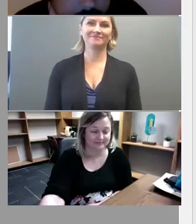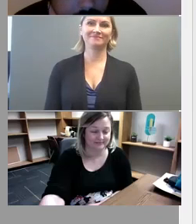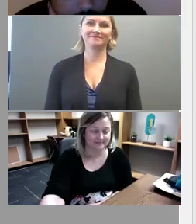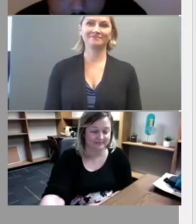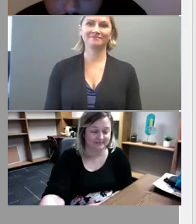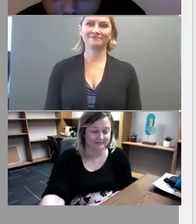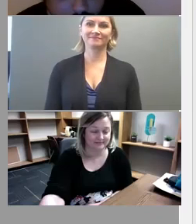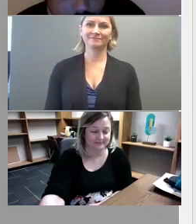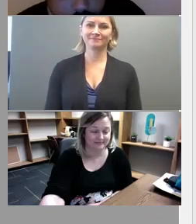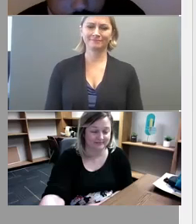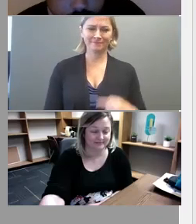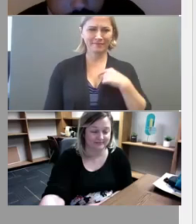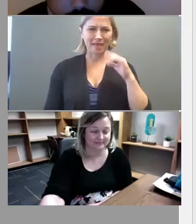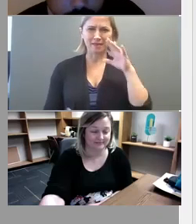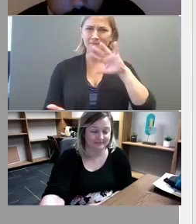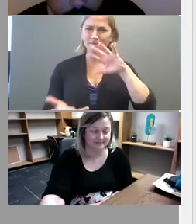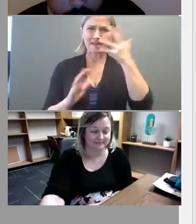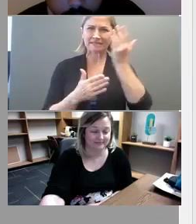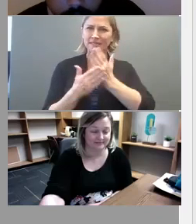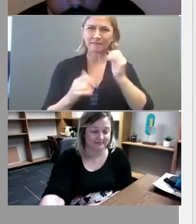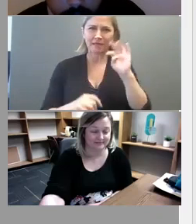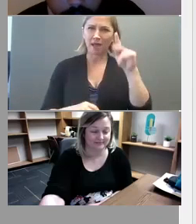Wait, I missed something up.